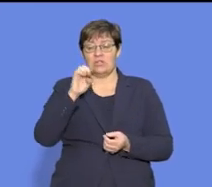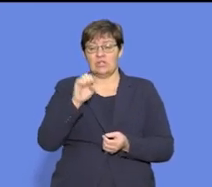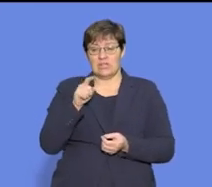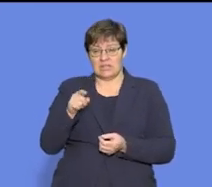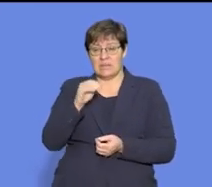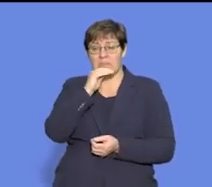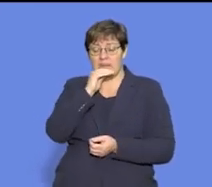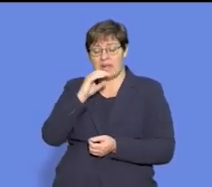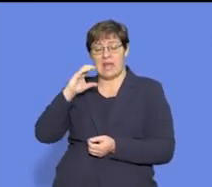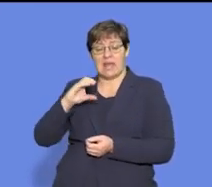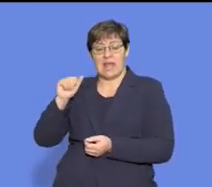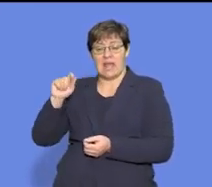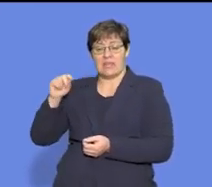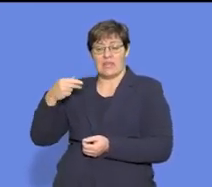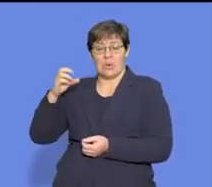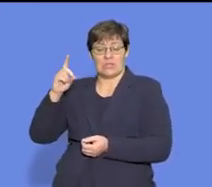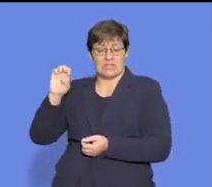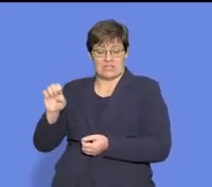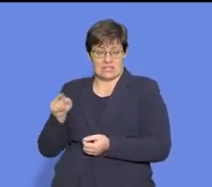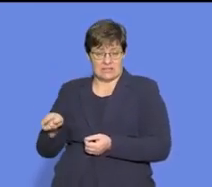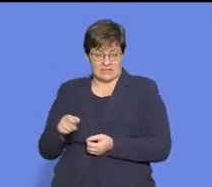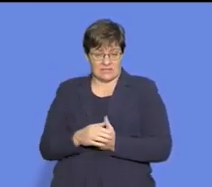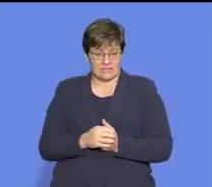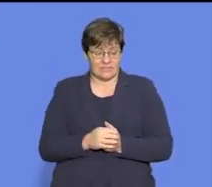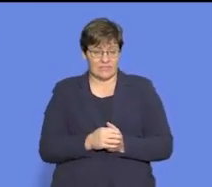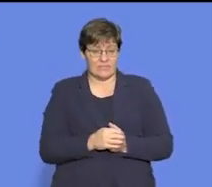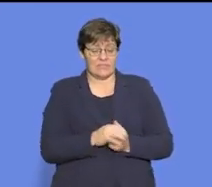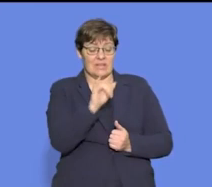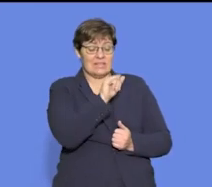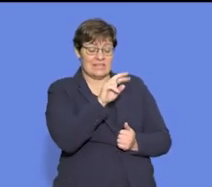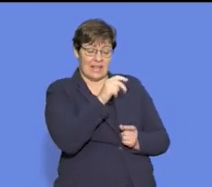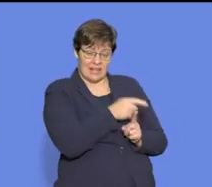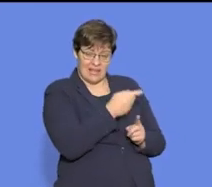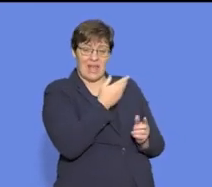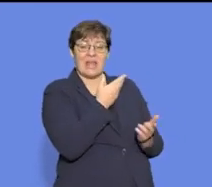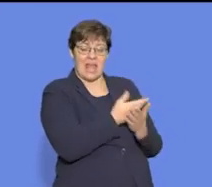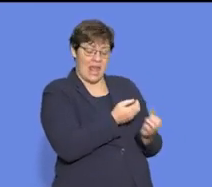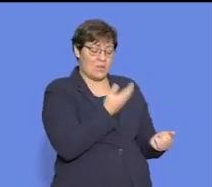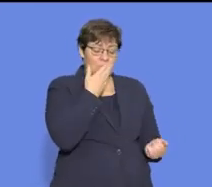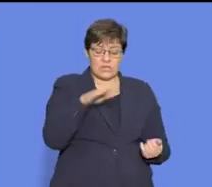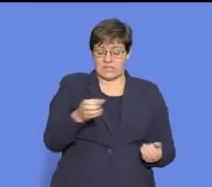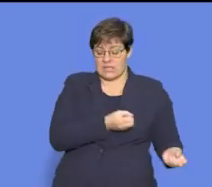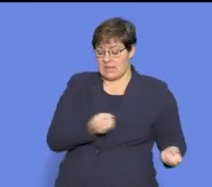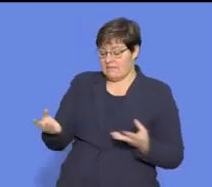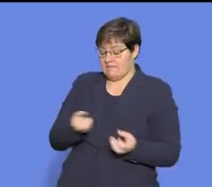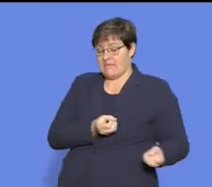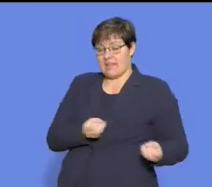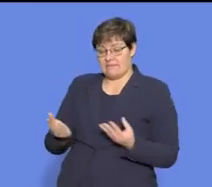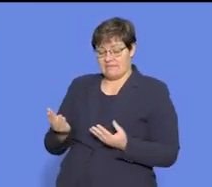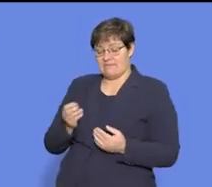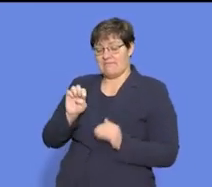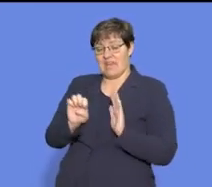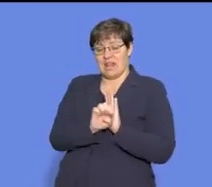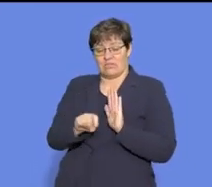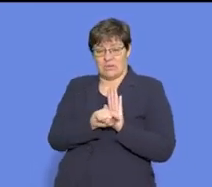standard hydrogen electrode being the cathode. And what you'll notice is that zinc is able to donate